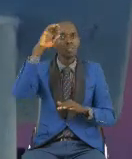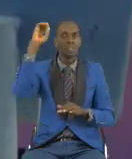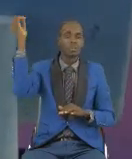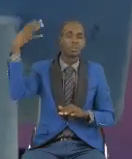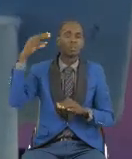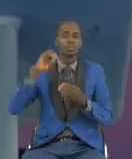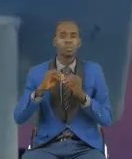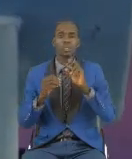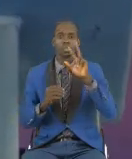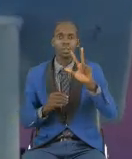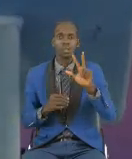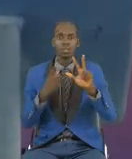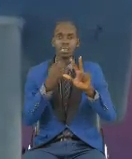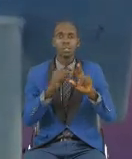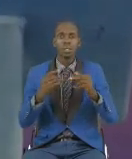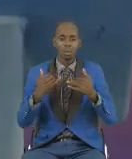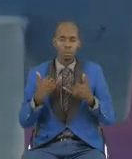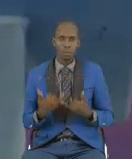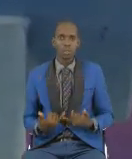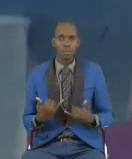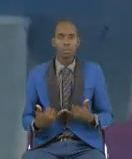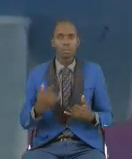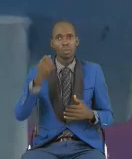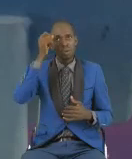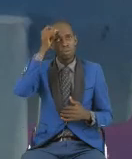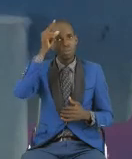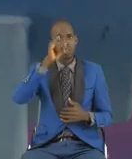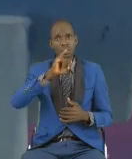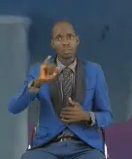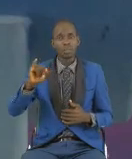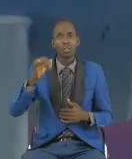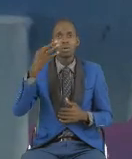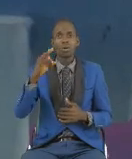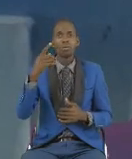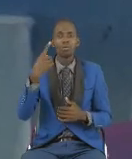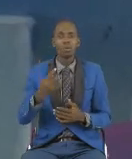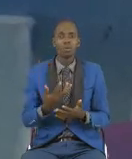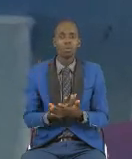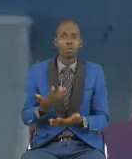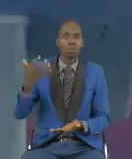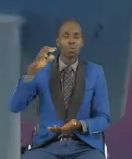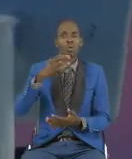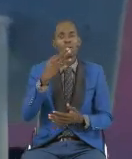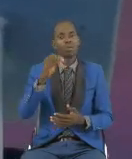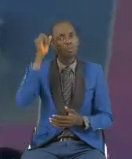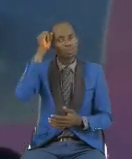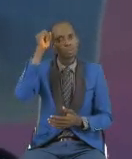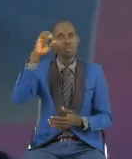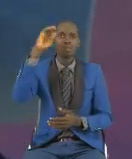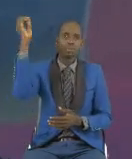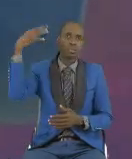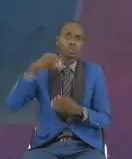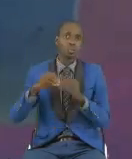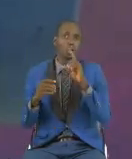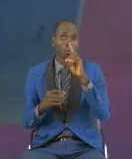the present perception of the wealth of His grace. Number one